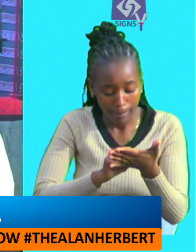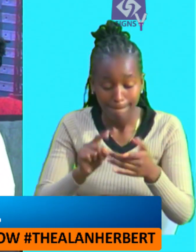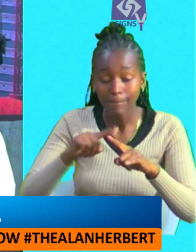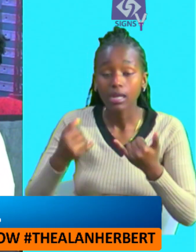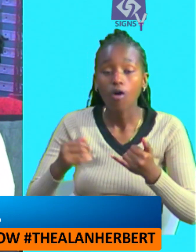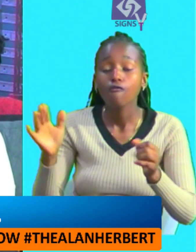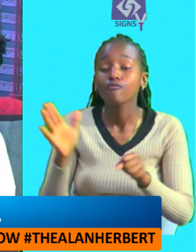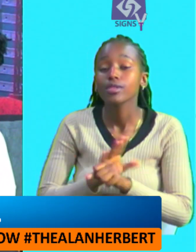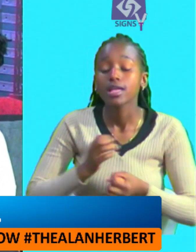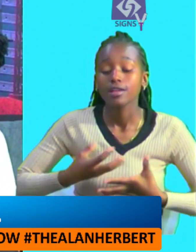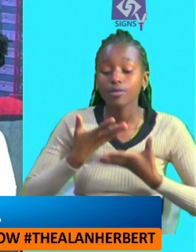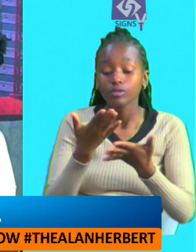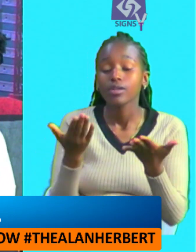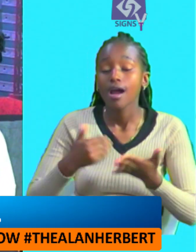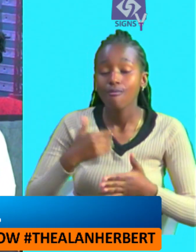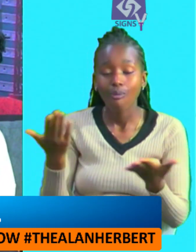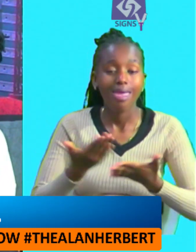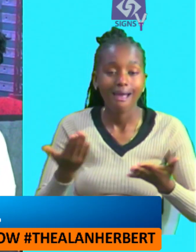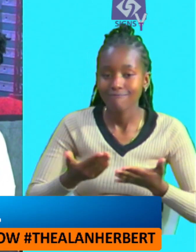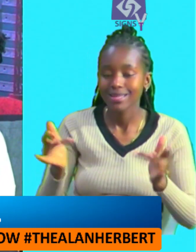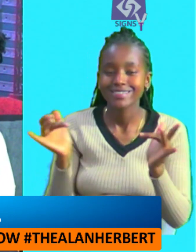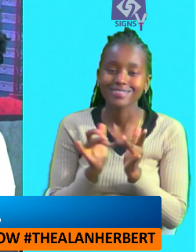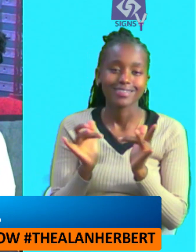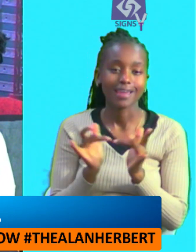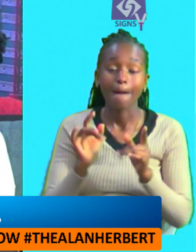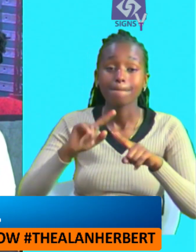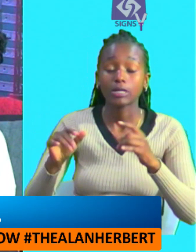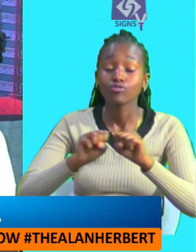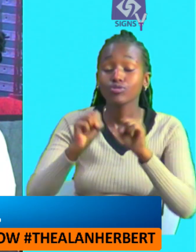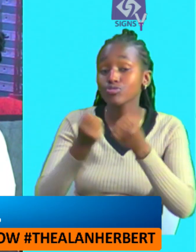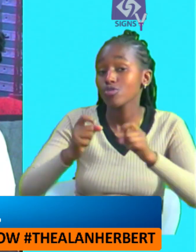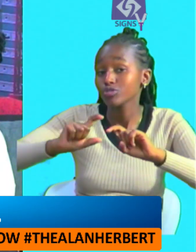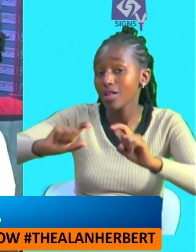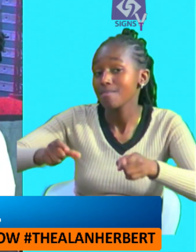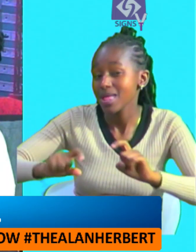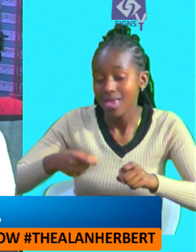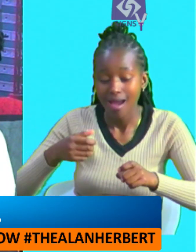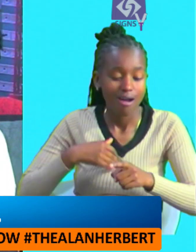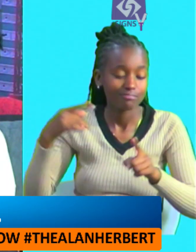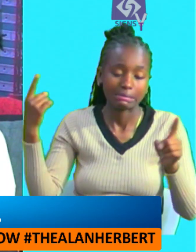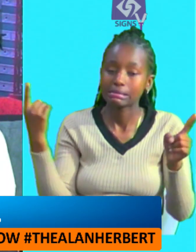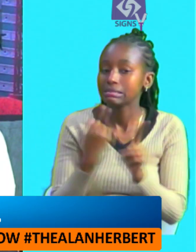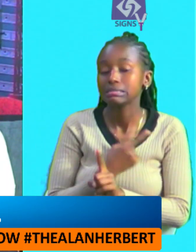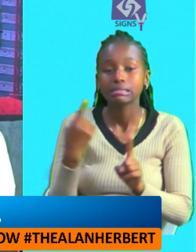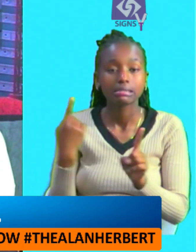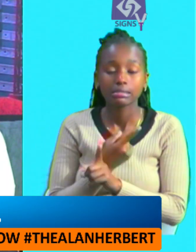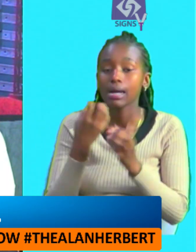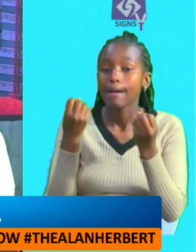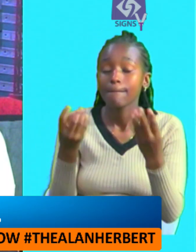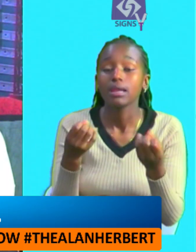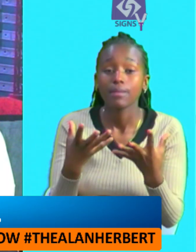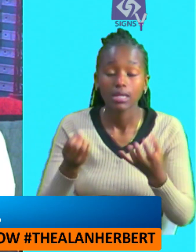So it is very hard, or we have to be very acclimatized to striking a balance